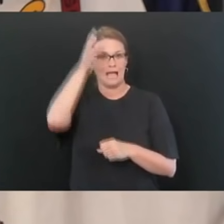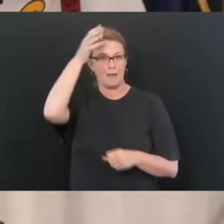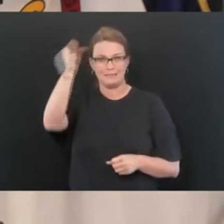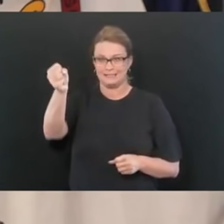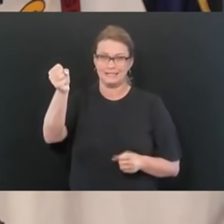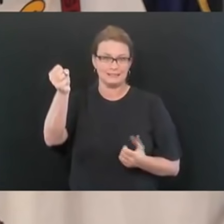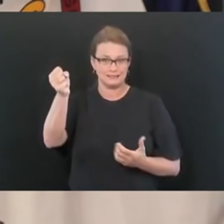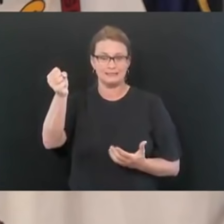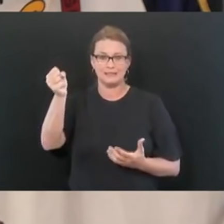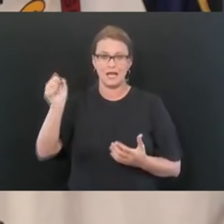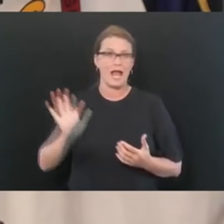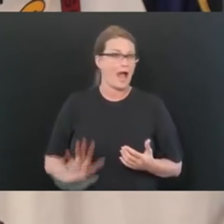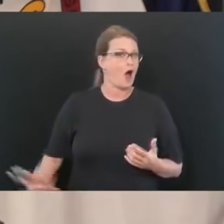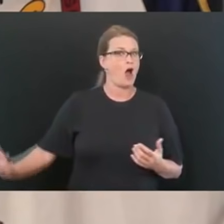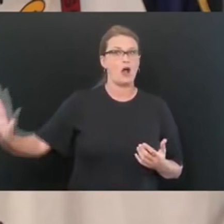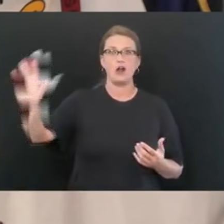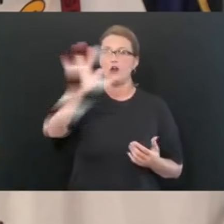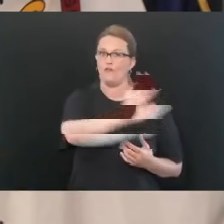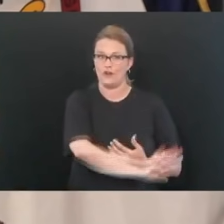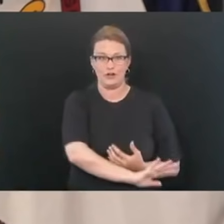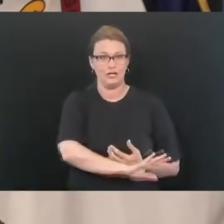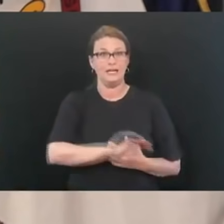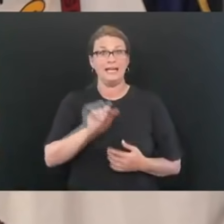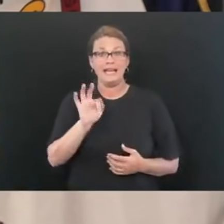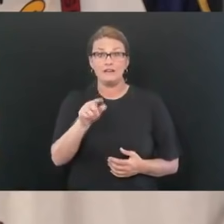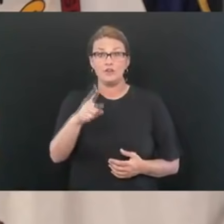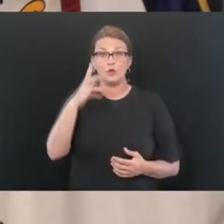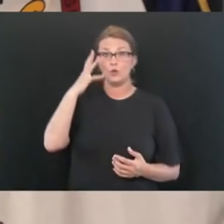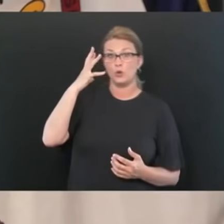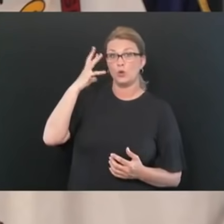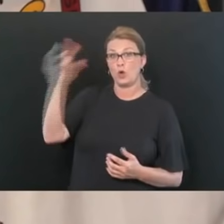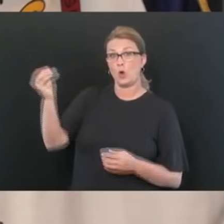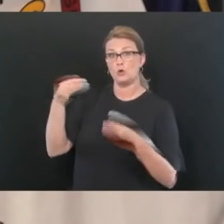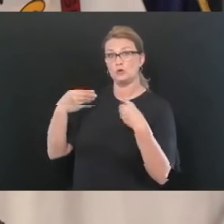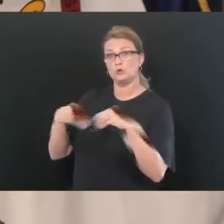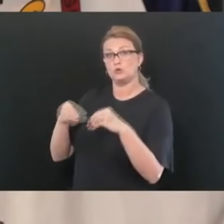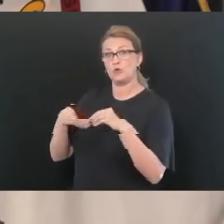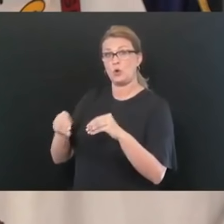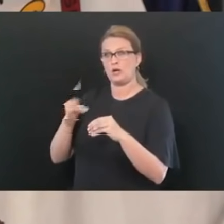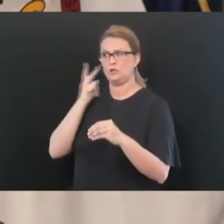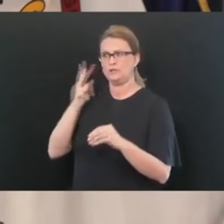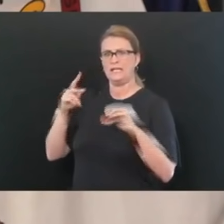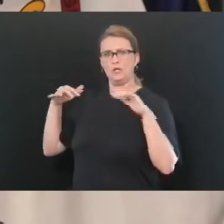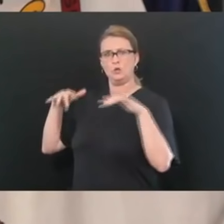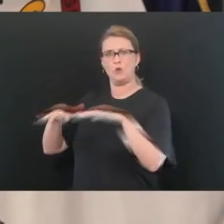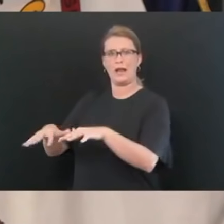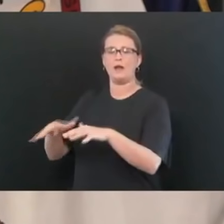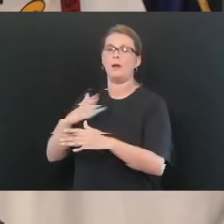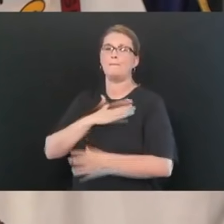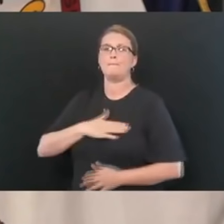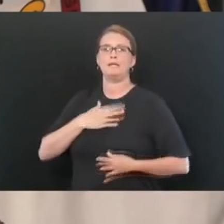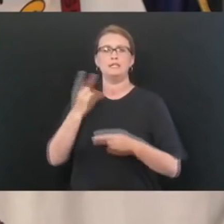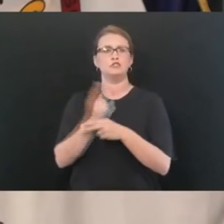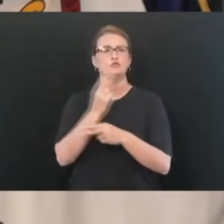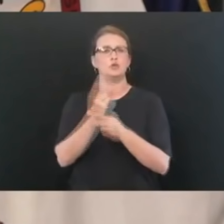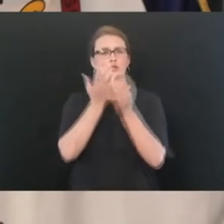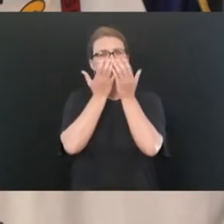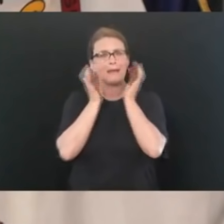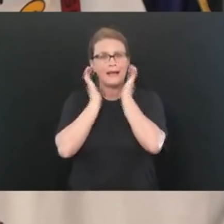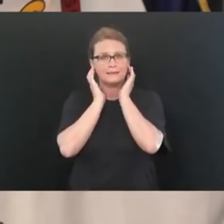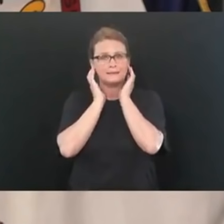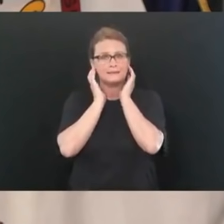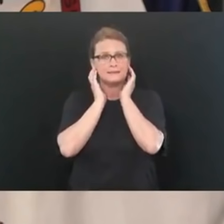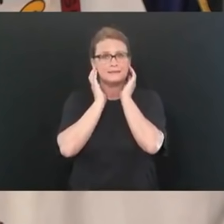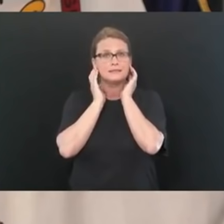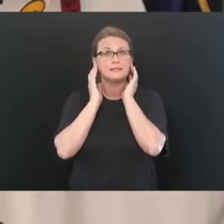all across the board. If you happen to go out to a store and you're in a crowded store, please wear a mask.